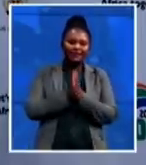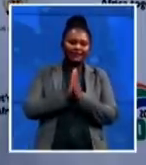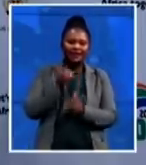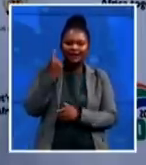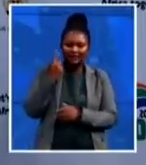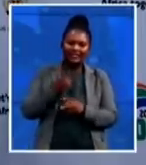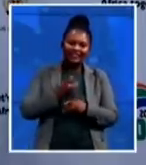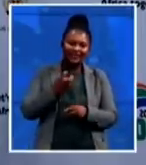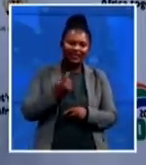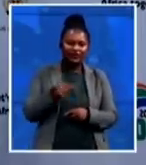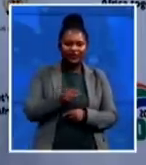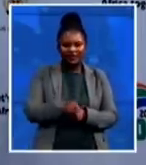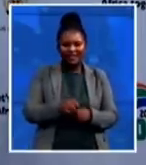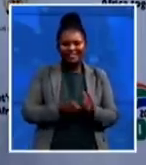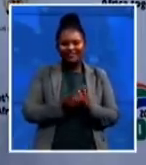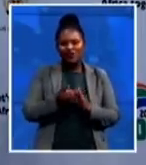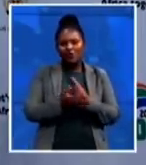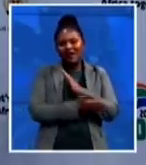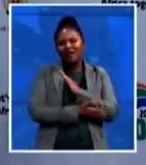countries that simply jumped.